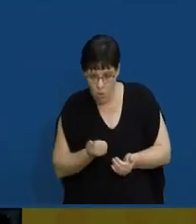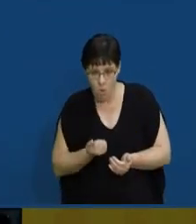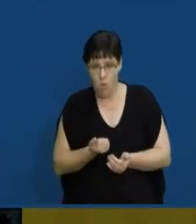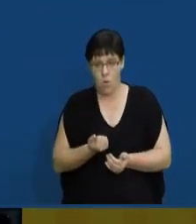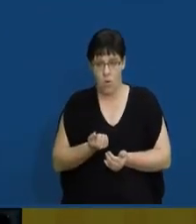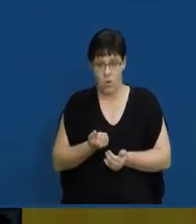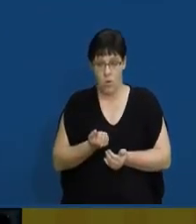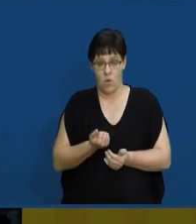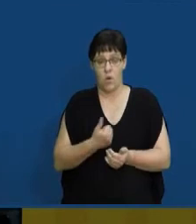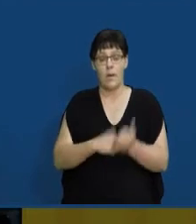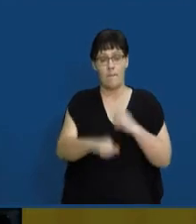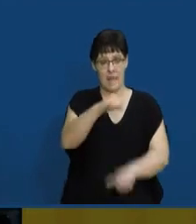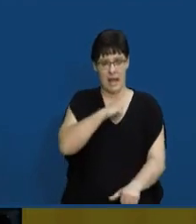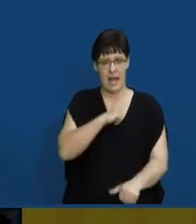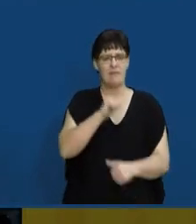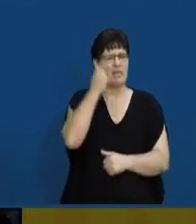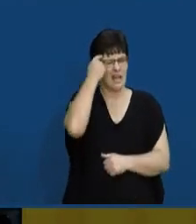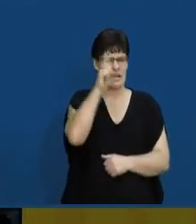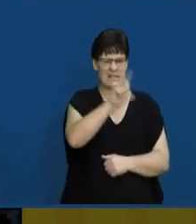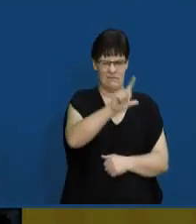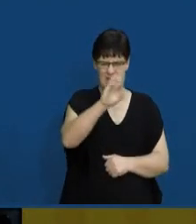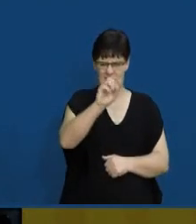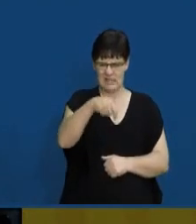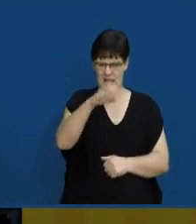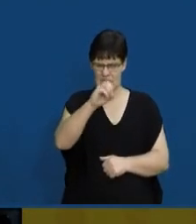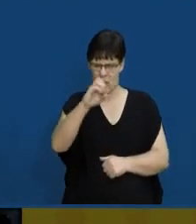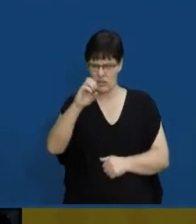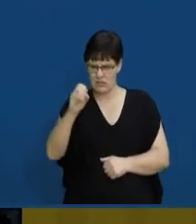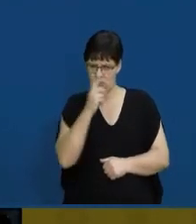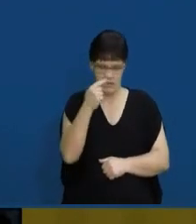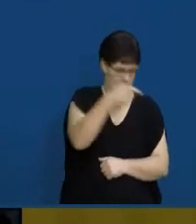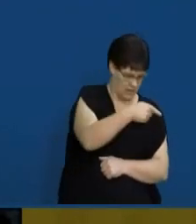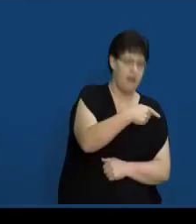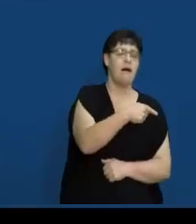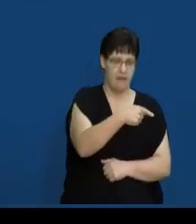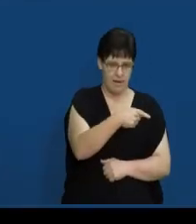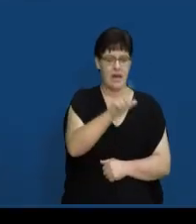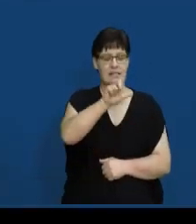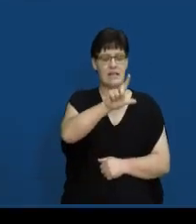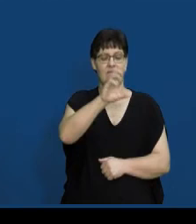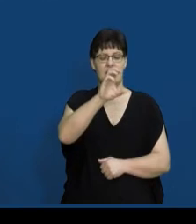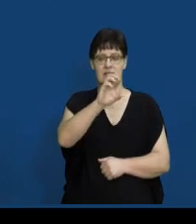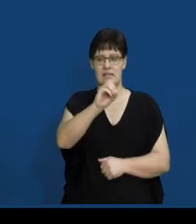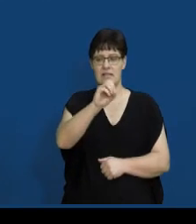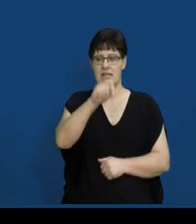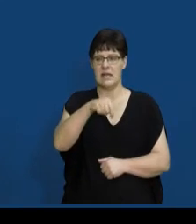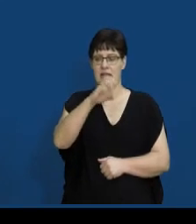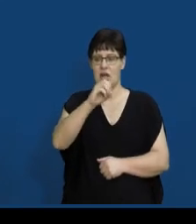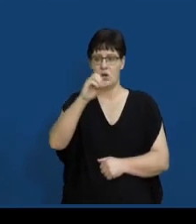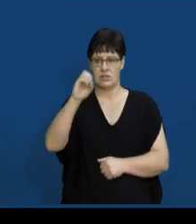they told you the figure as well. I think it was 70,000. Let's just check if our figure is correct. There goes. 70,000